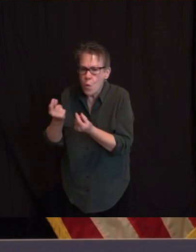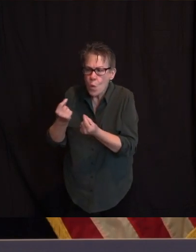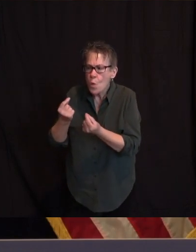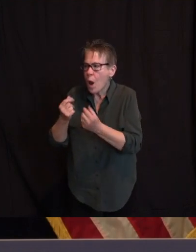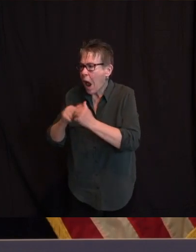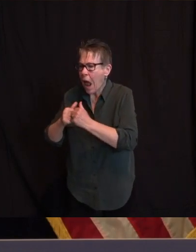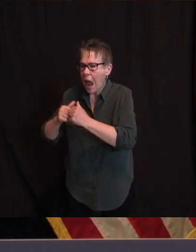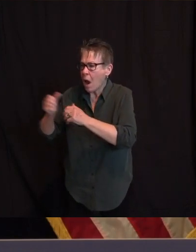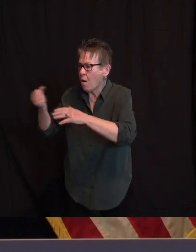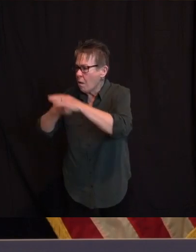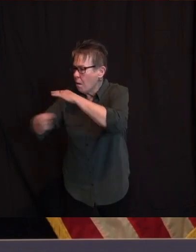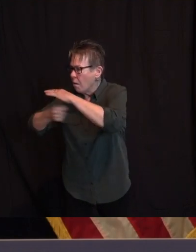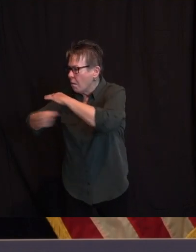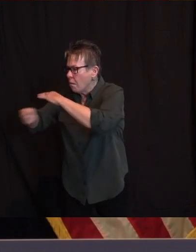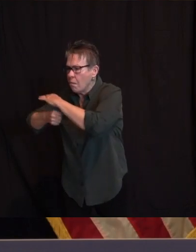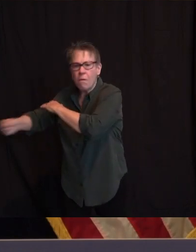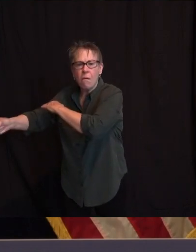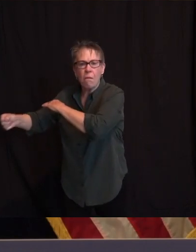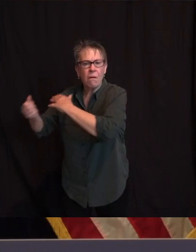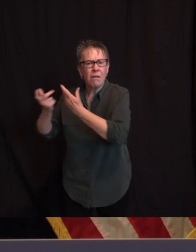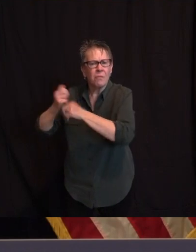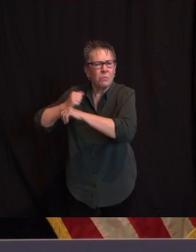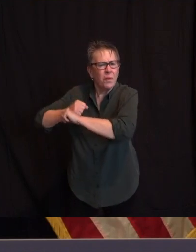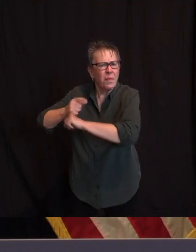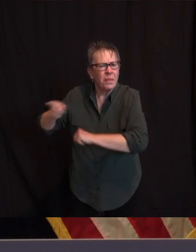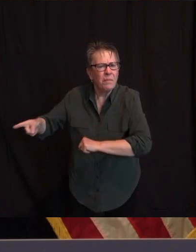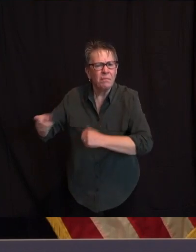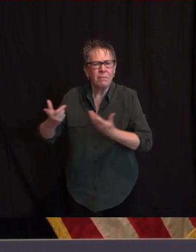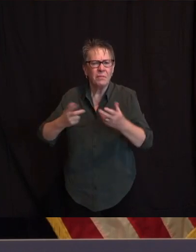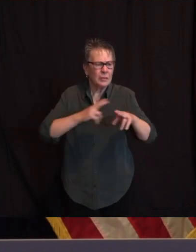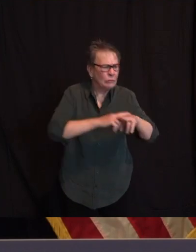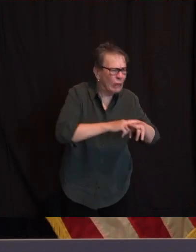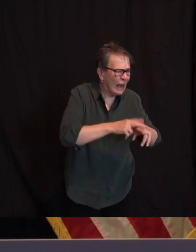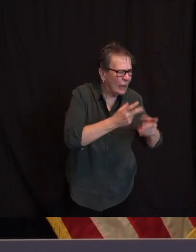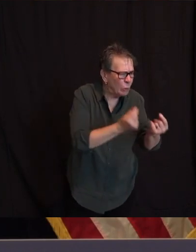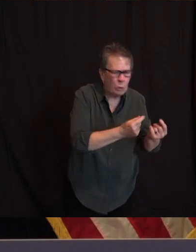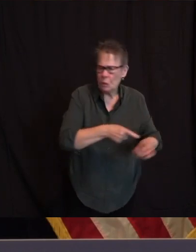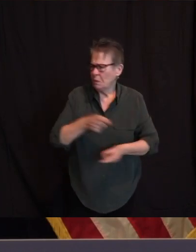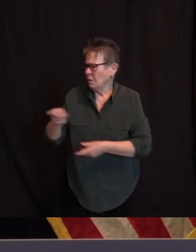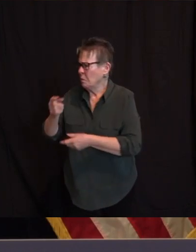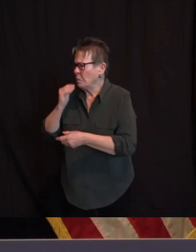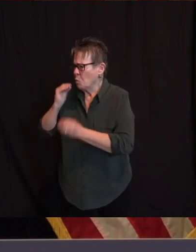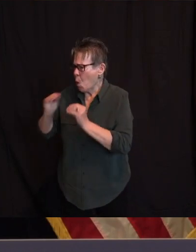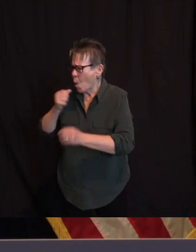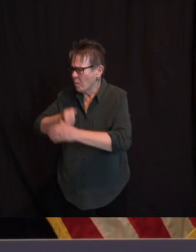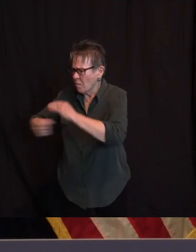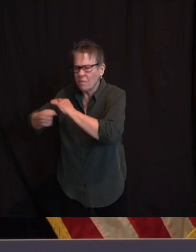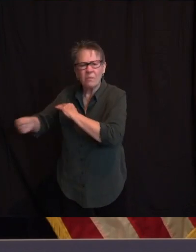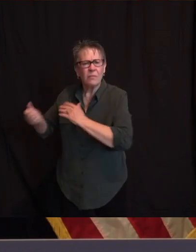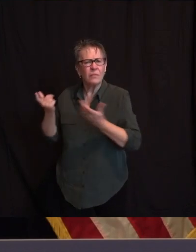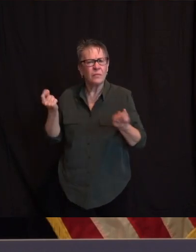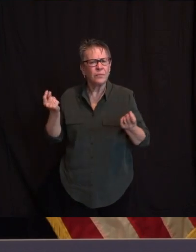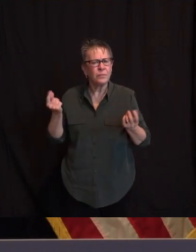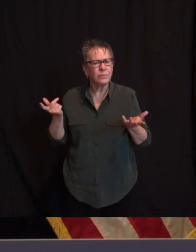need to take the bus to work. Any talk about using potential hotels or any other expanding shelters for homeless to aid